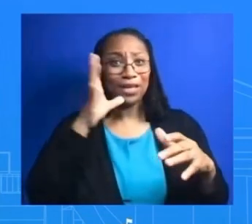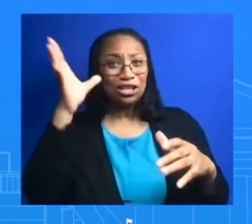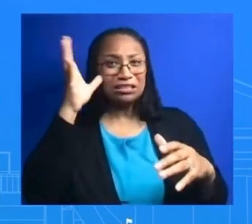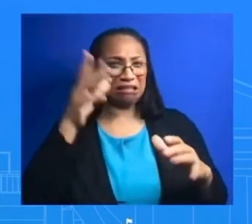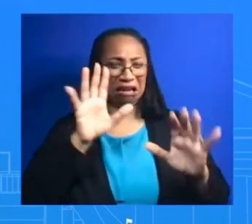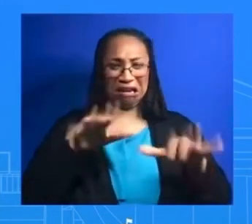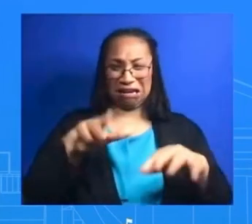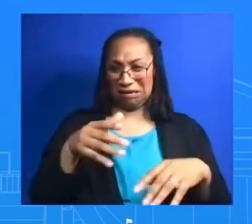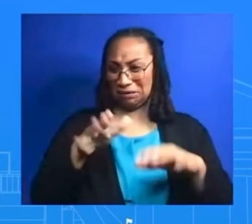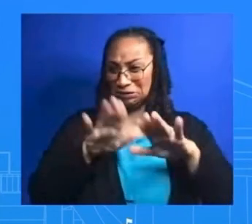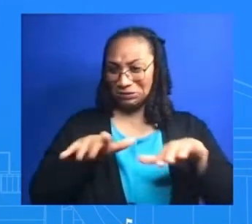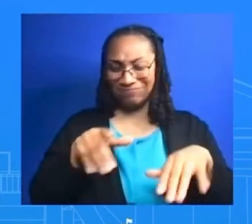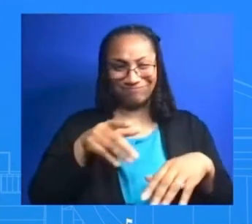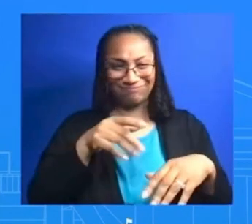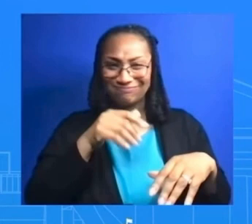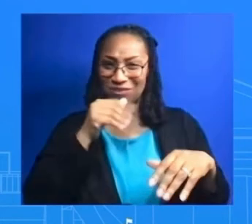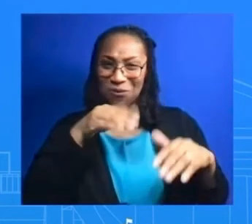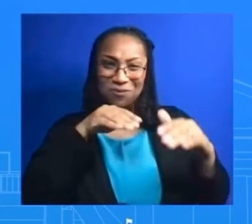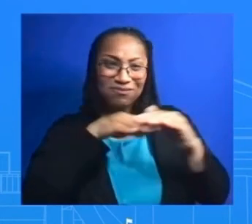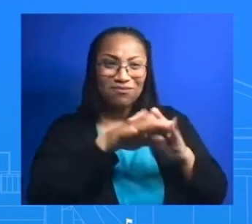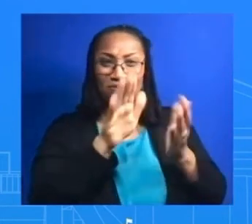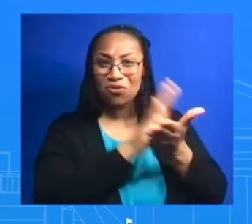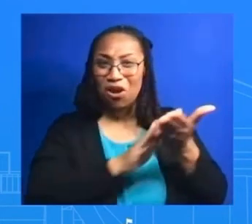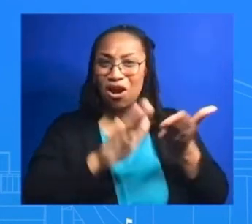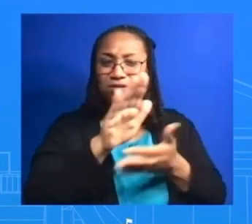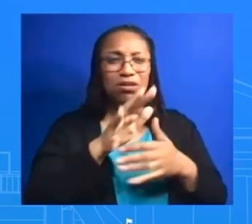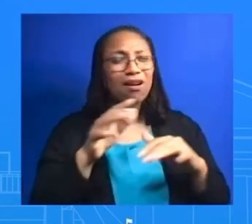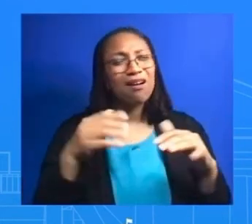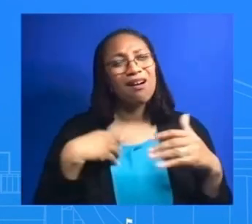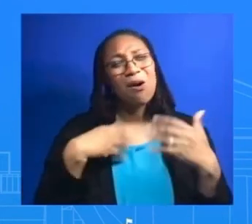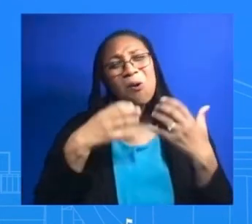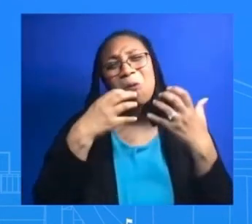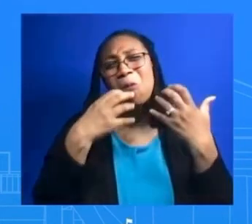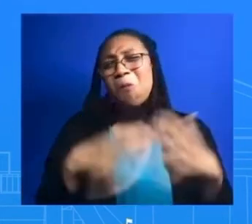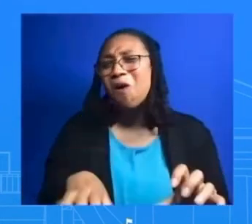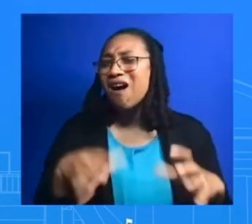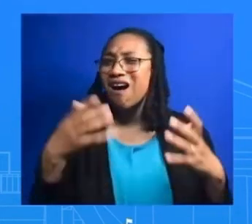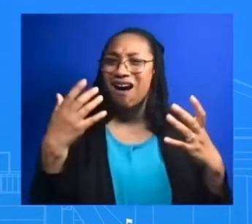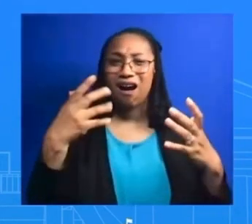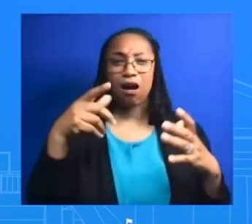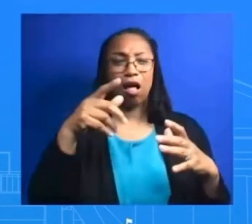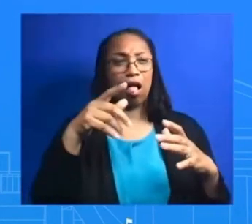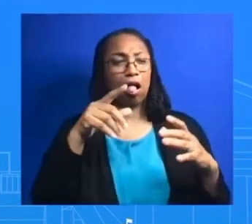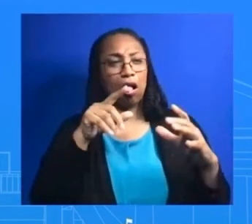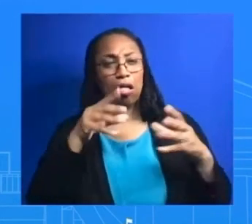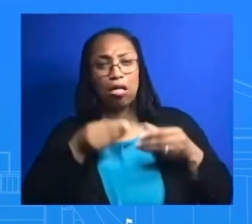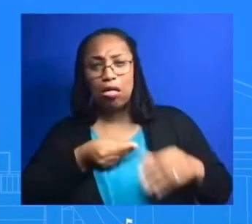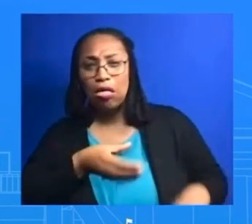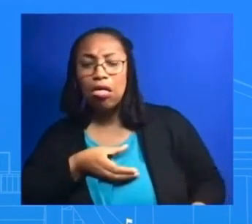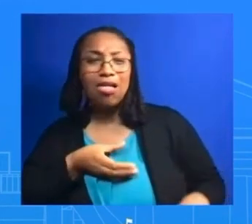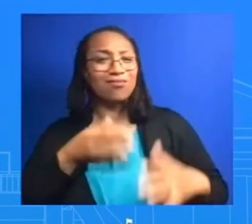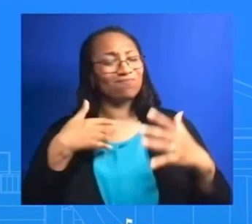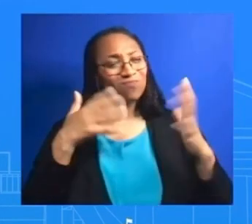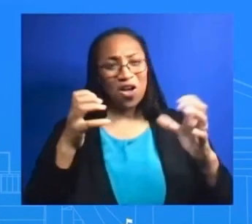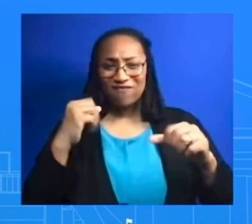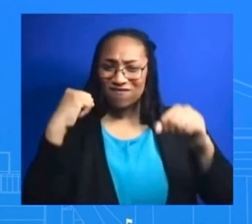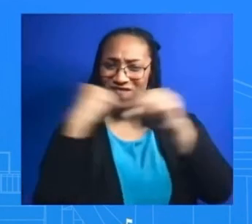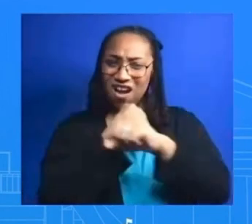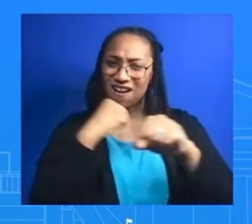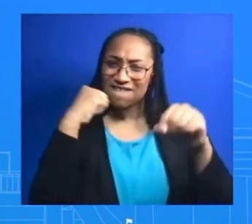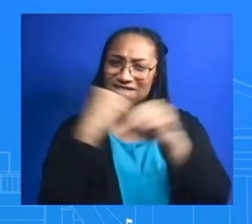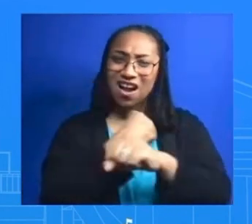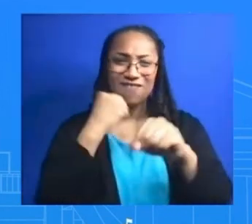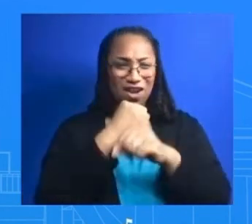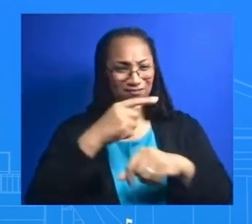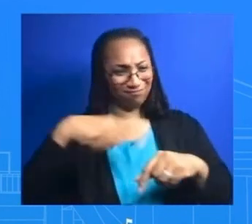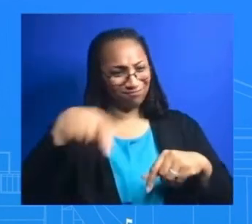sure that we're giving them opportunities. Opportunities like I had as a first-generation college student. There are too many people watching right now that are worried that they're